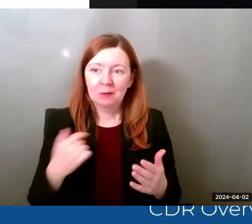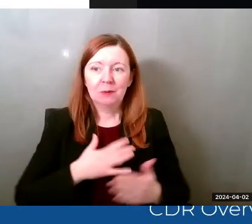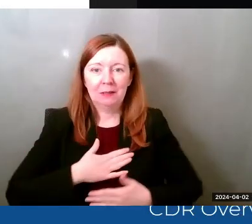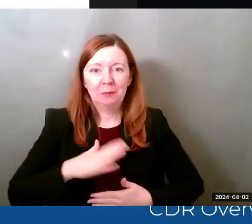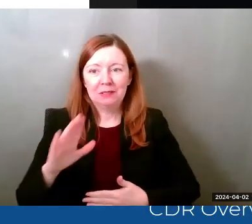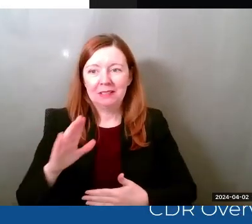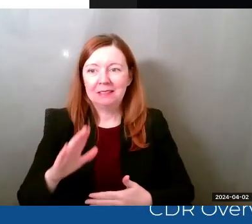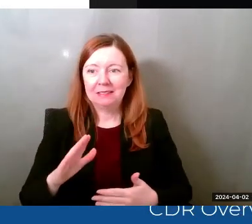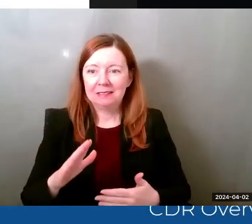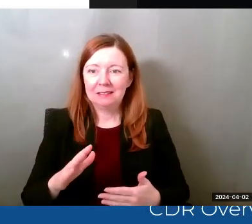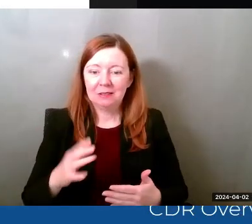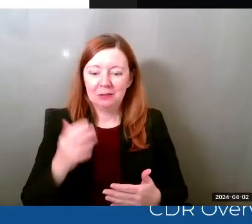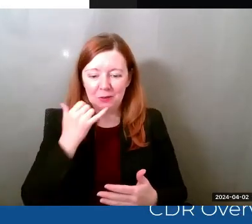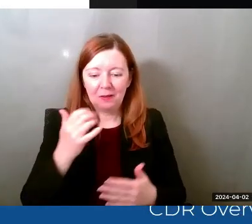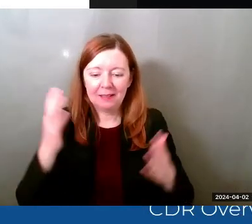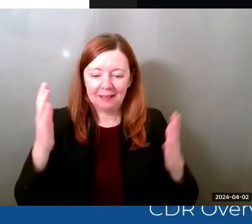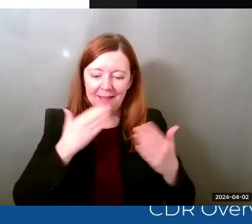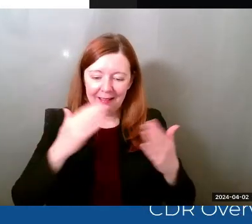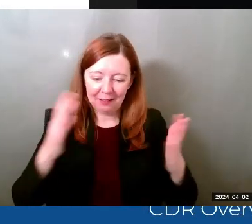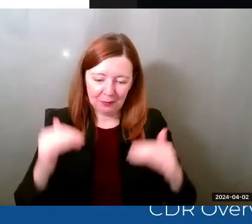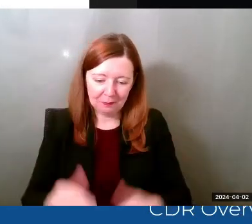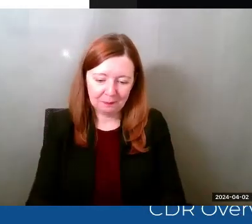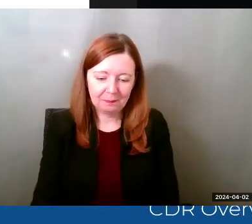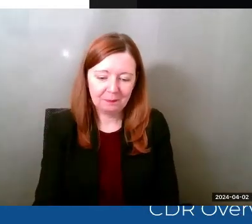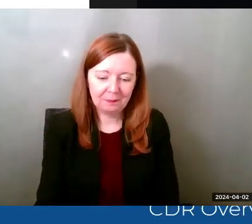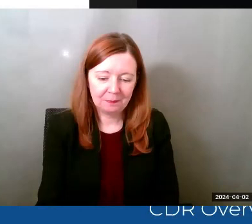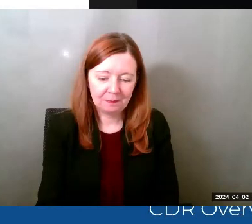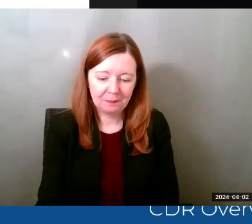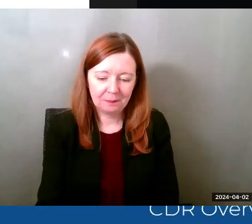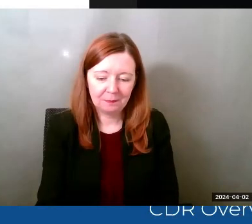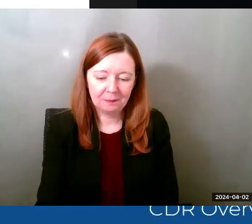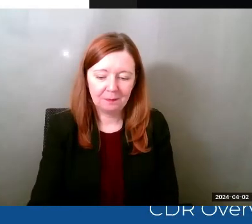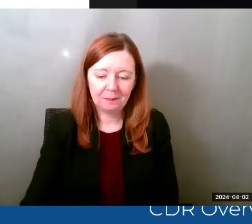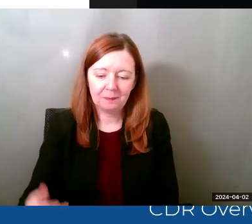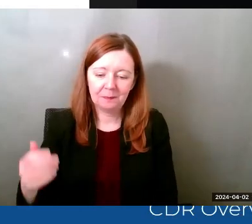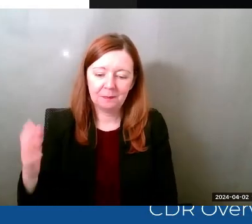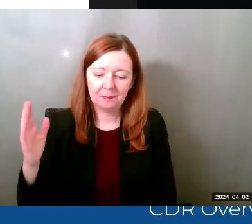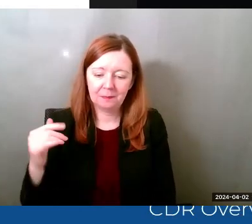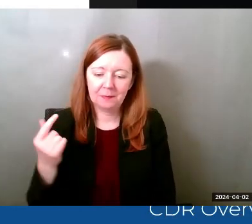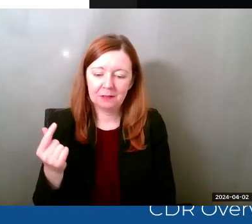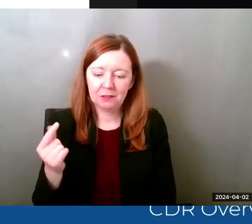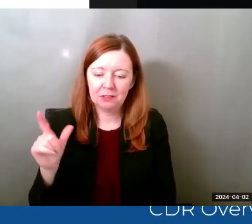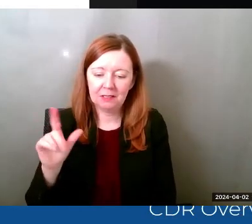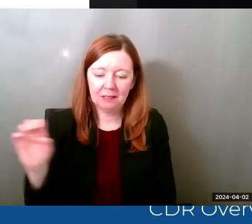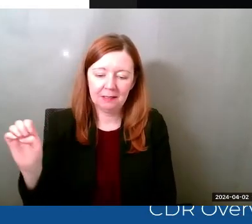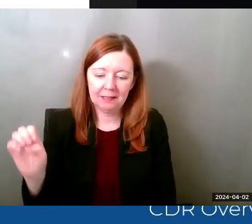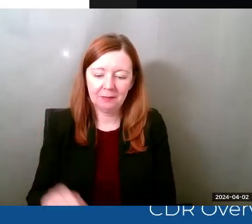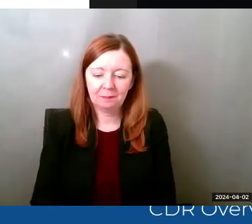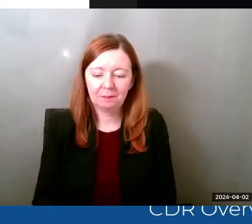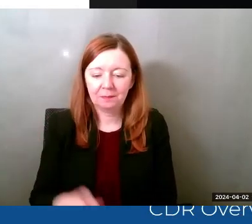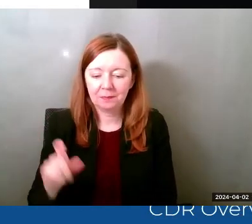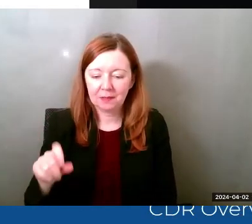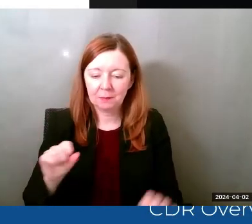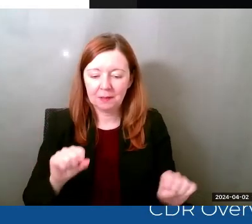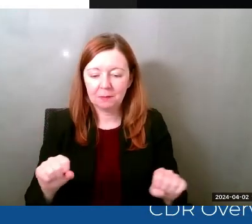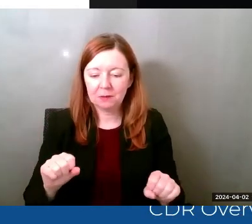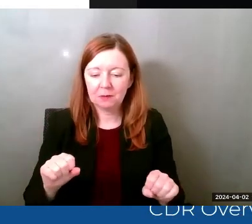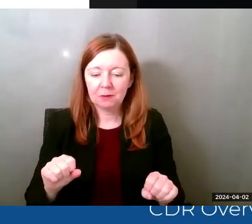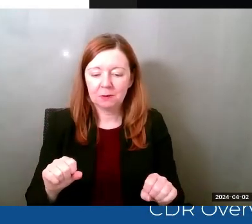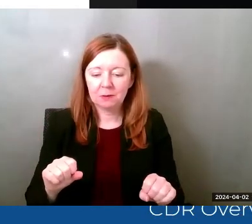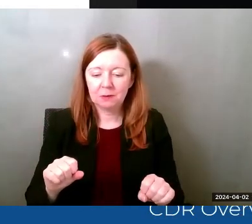appreciate your calling in. Thank you. Next raised hand, we have G. Lee. Should be able to unmute at this